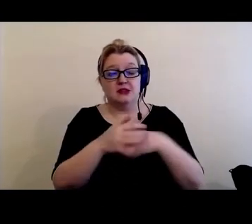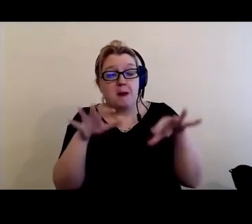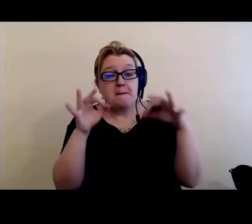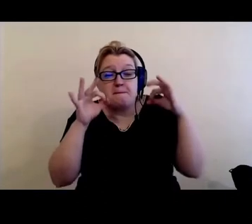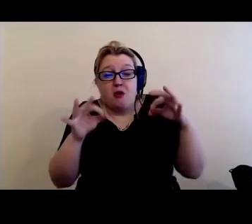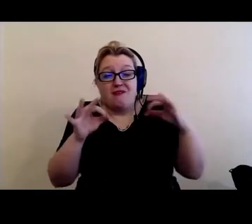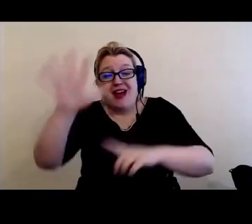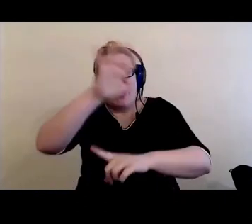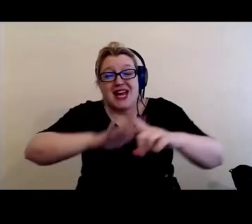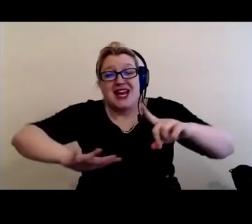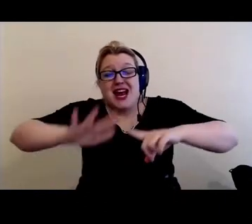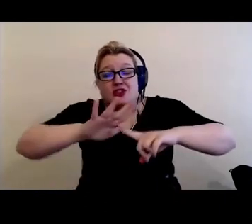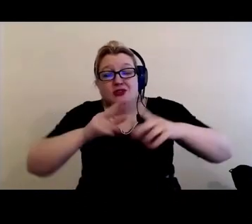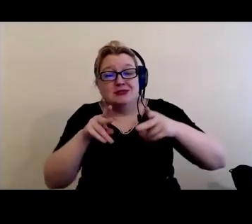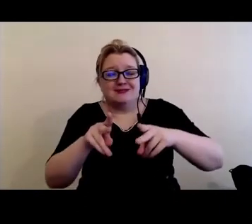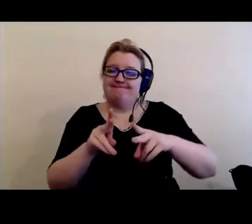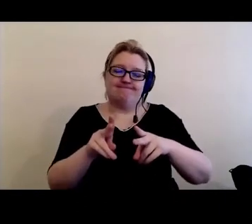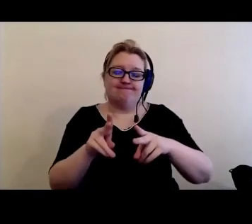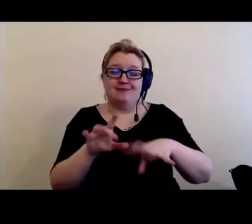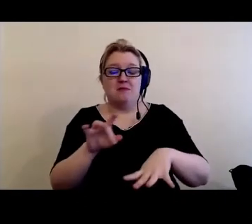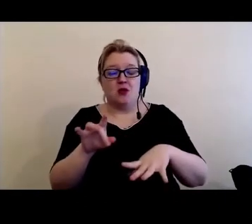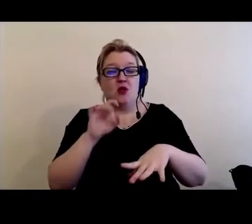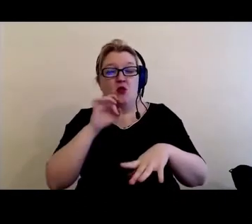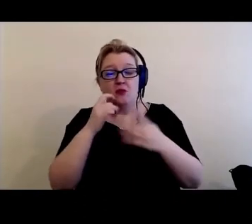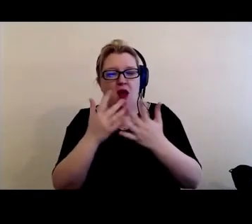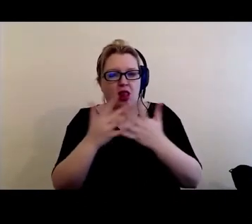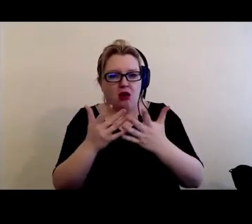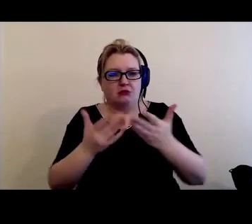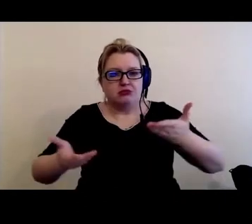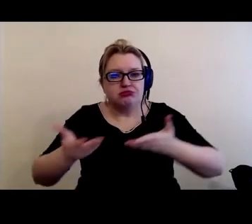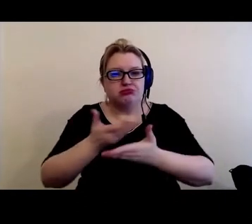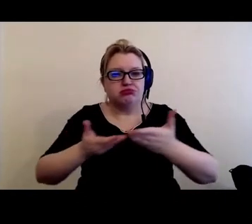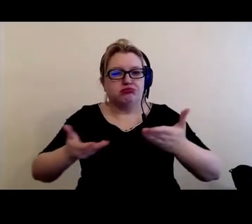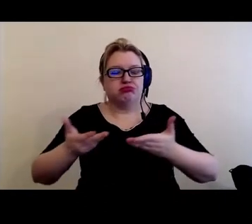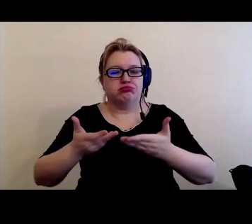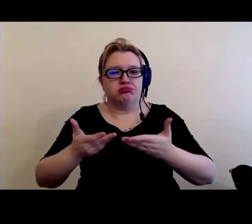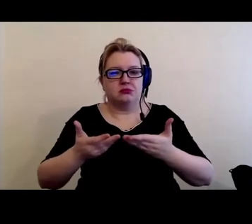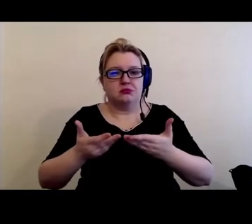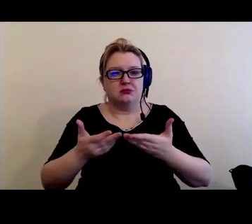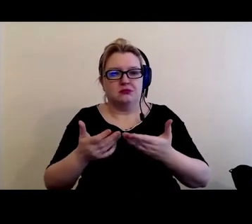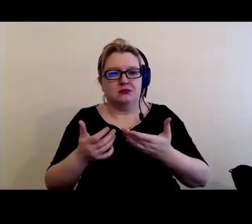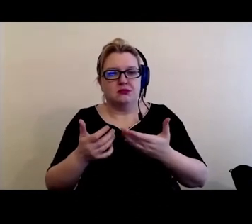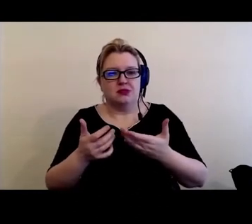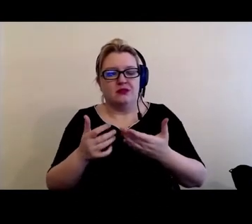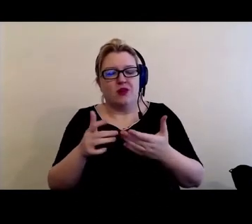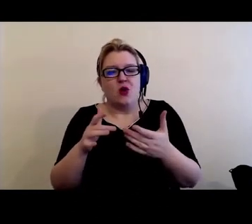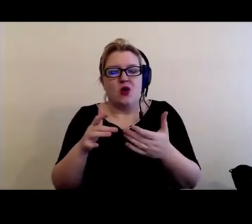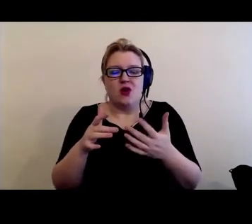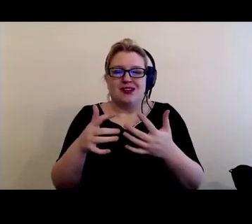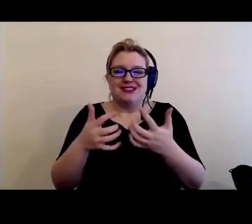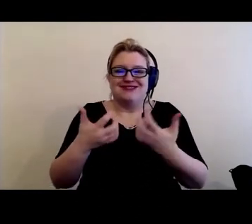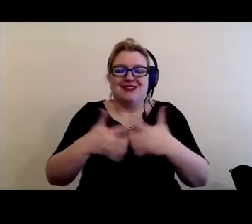architecture, but I think a lot of oxygen will be spent working out what is the best way to have national leadership for technology development in the